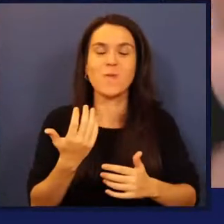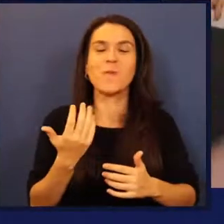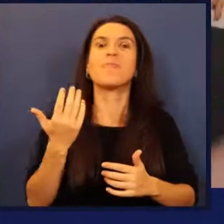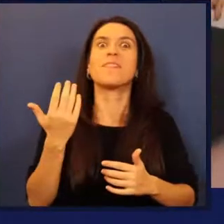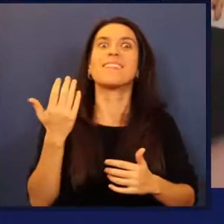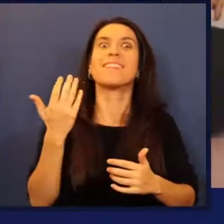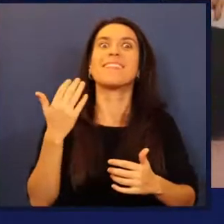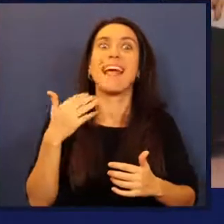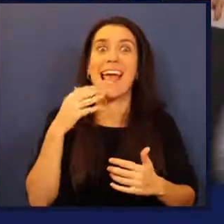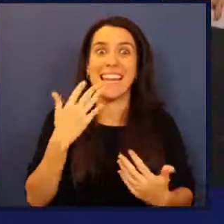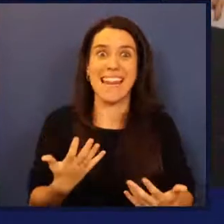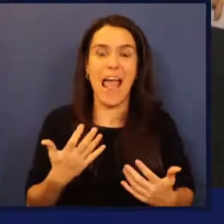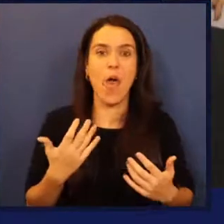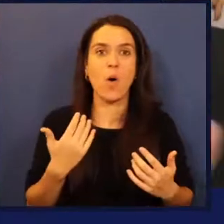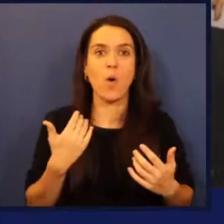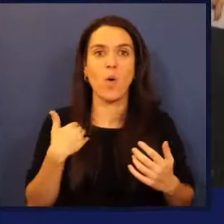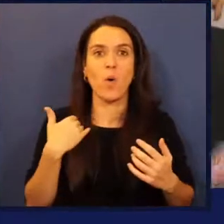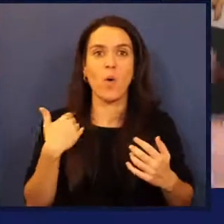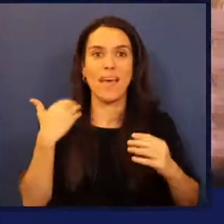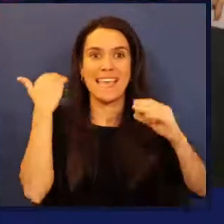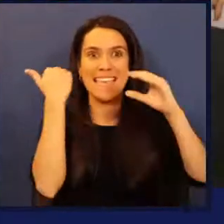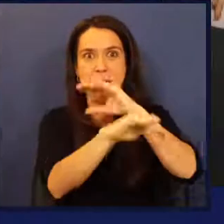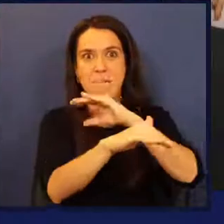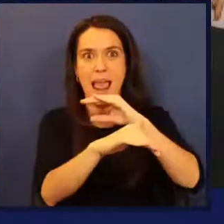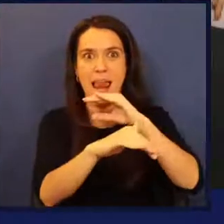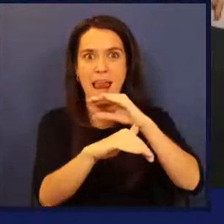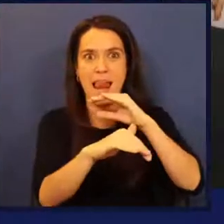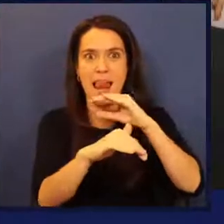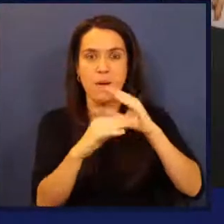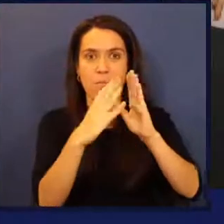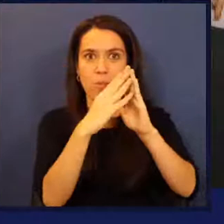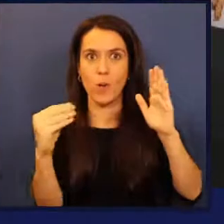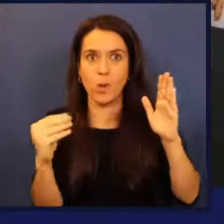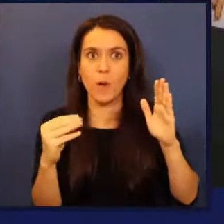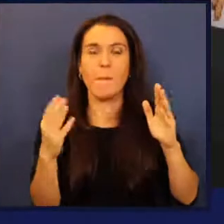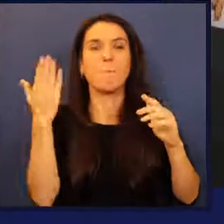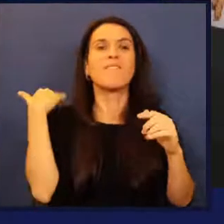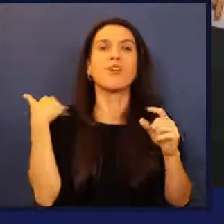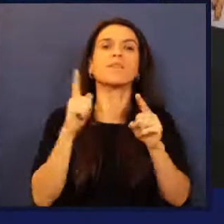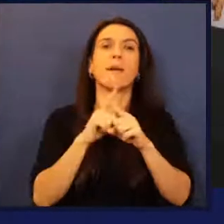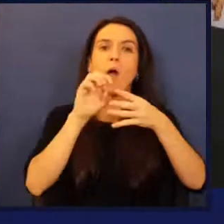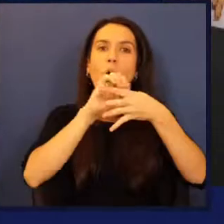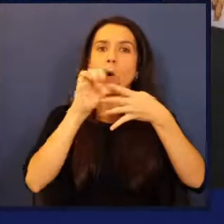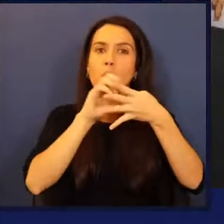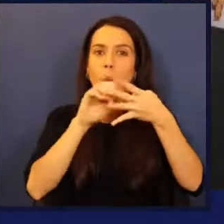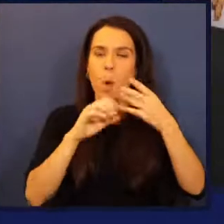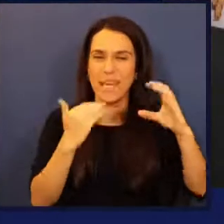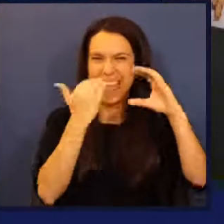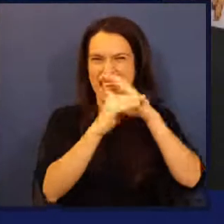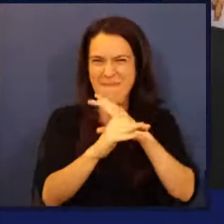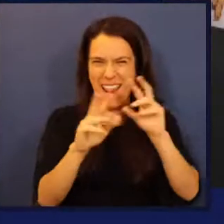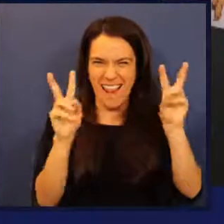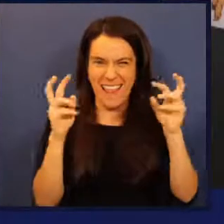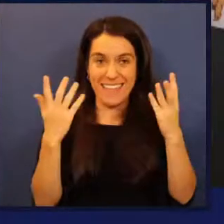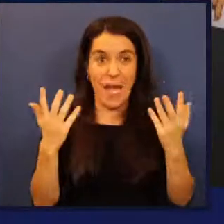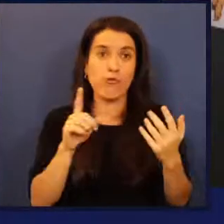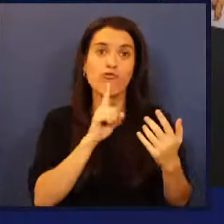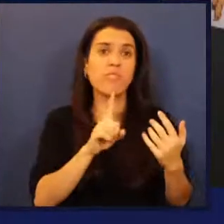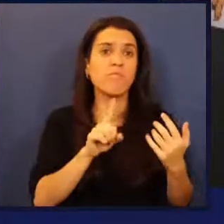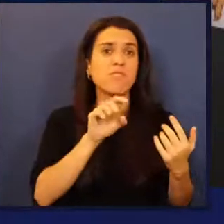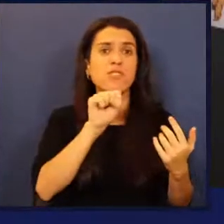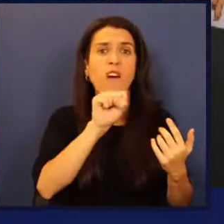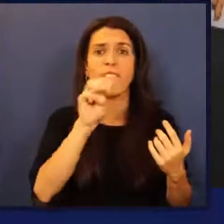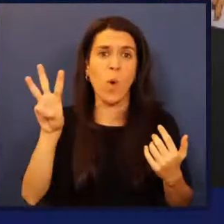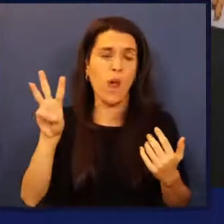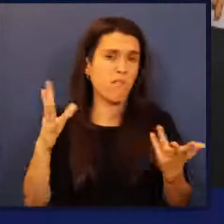like we used to email code around. And so Now we're getting into robust software practice because after all, it's just software. And when it comes to